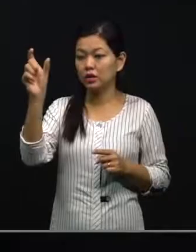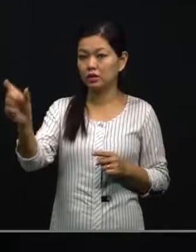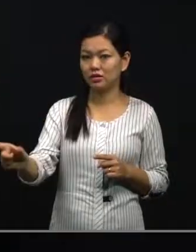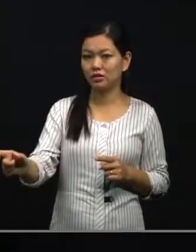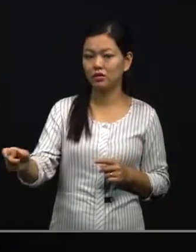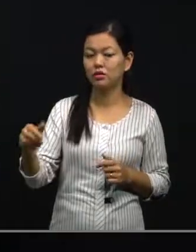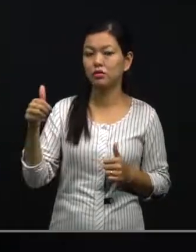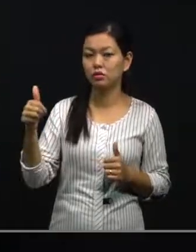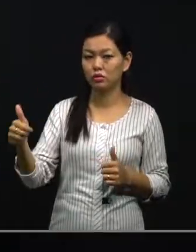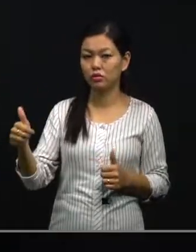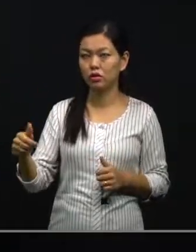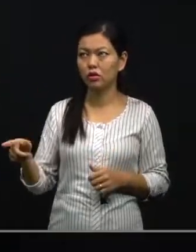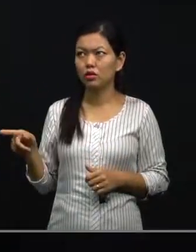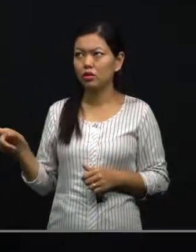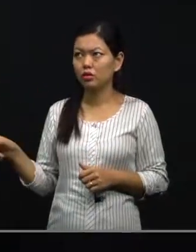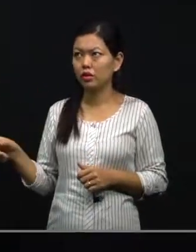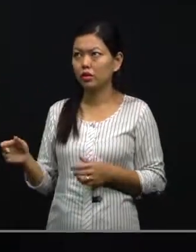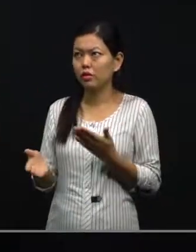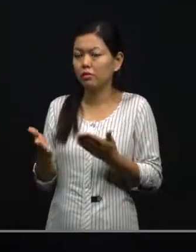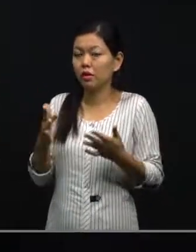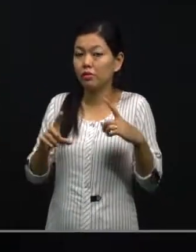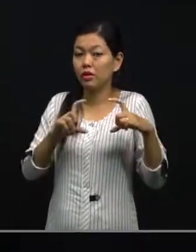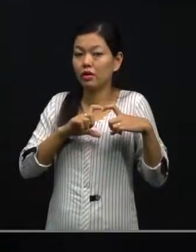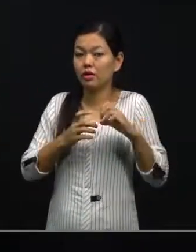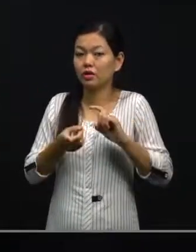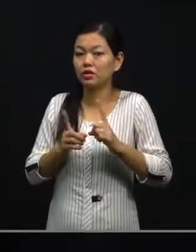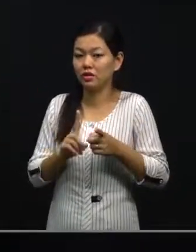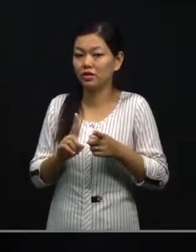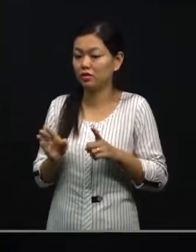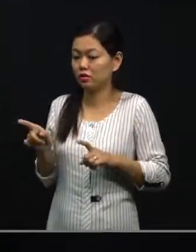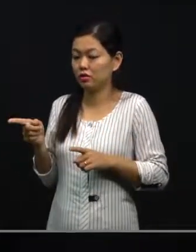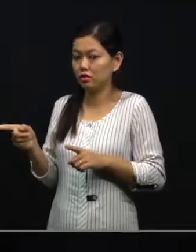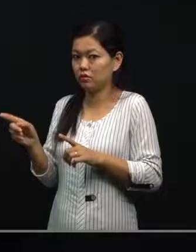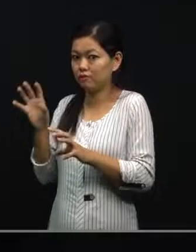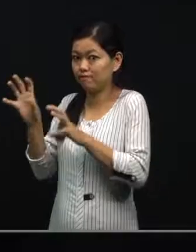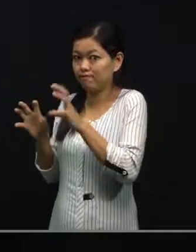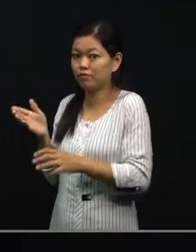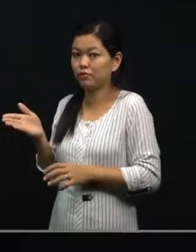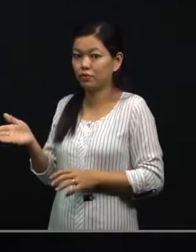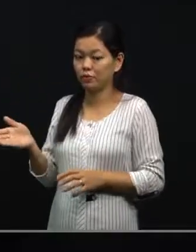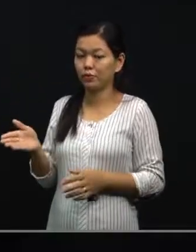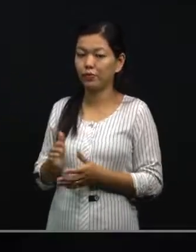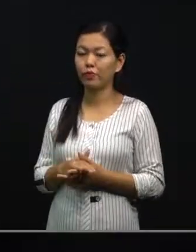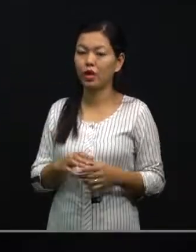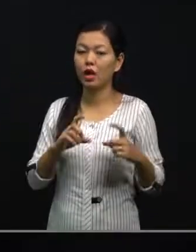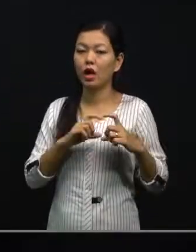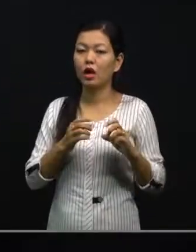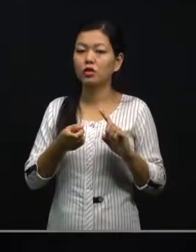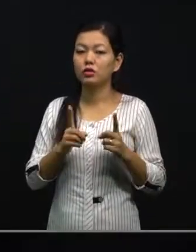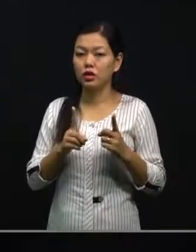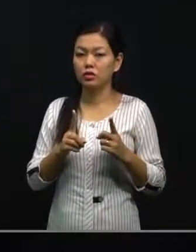greenish, and so on. So all these kind of things he planned, and but when it comes to Virginia, he is not very sure. Why?